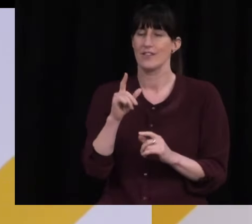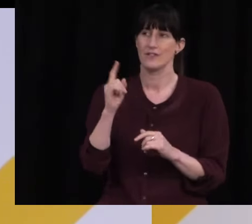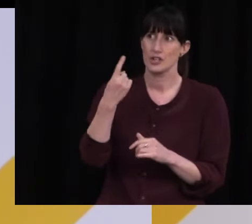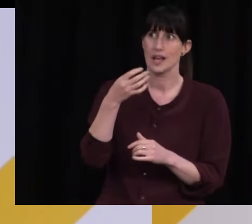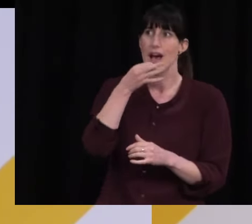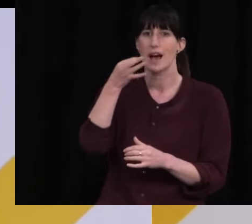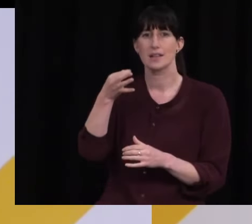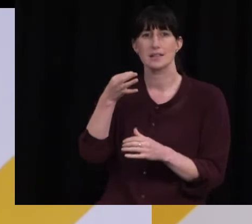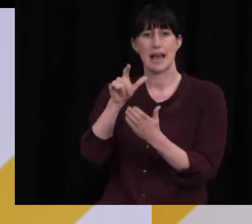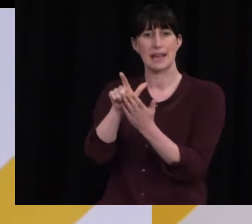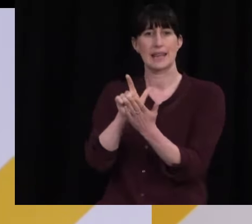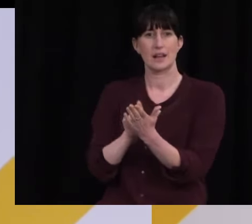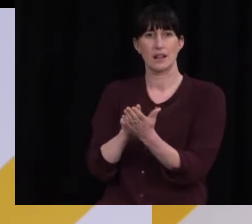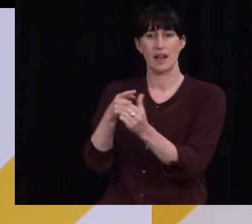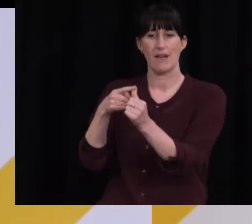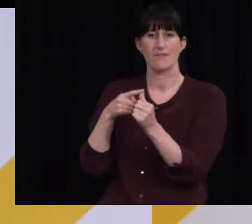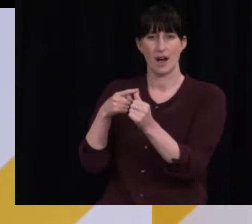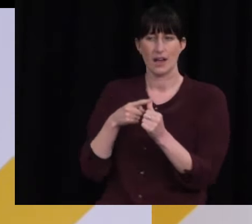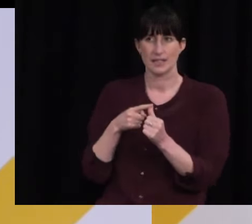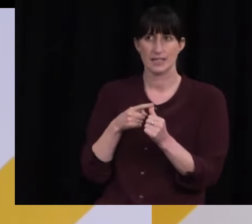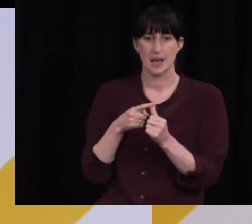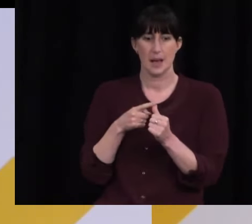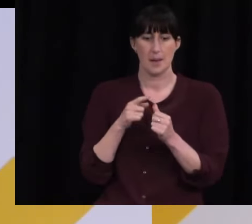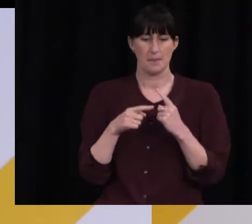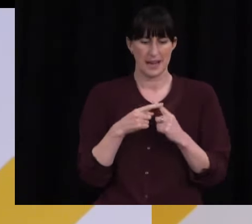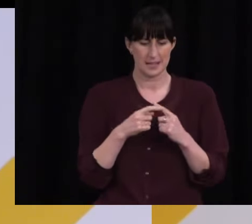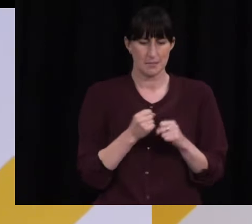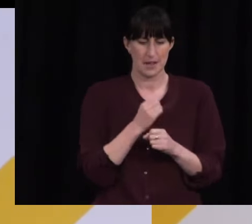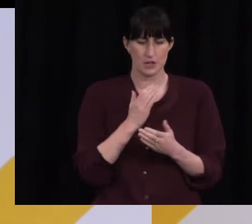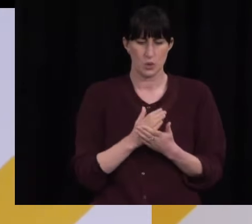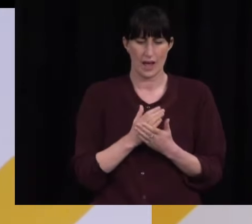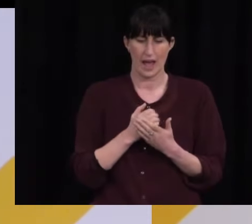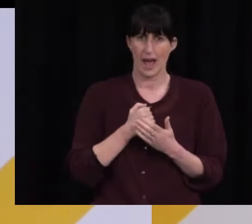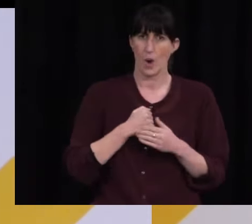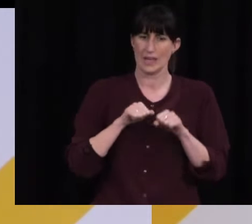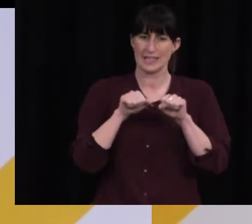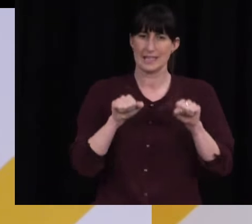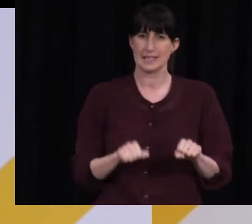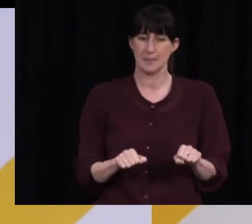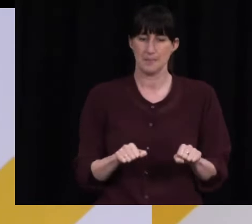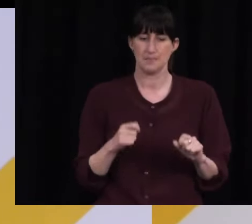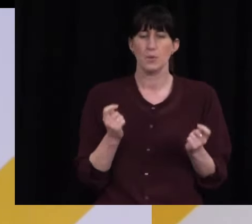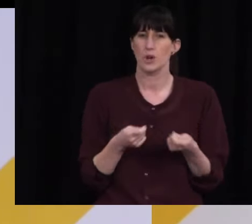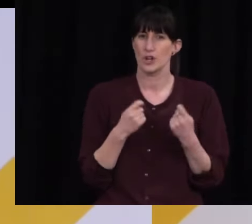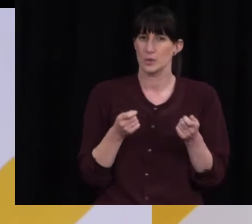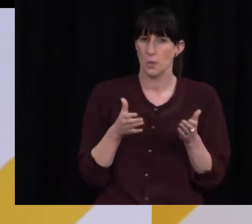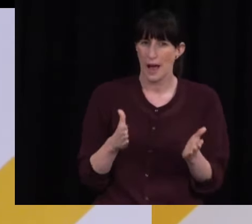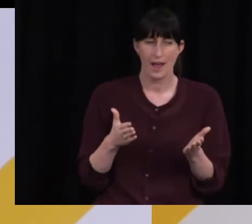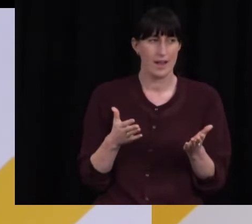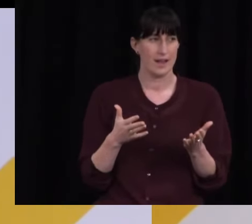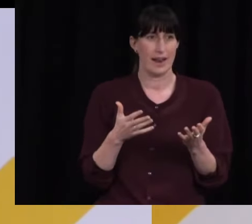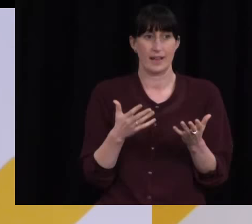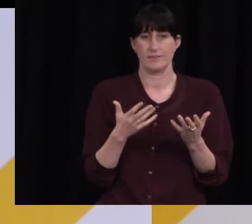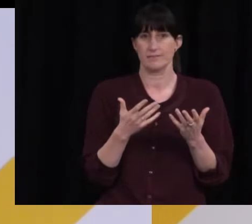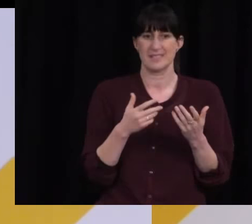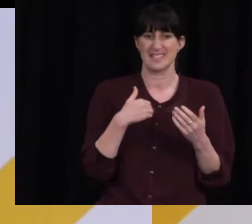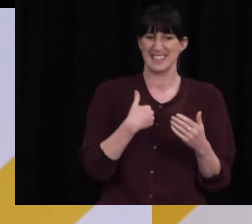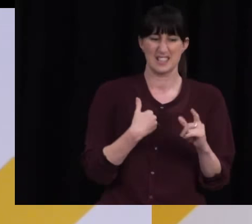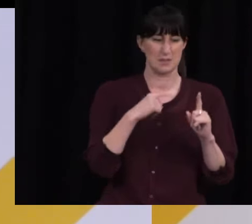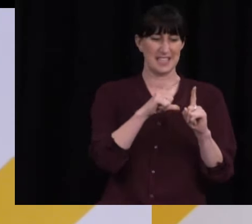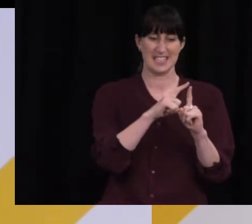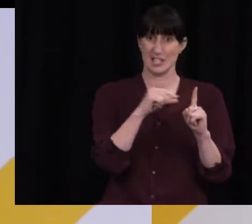ability to run a system using, both digital technology, but also make it